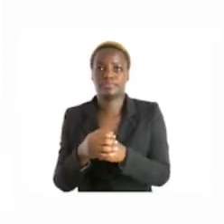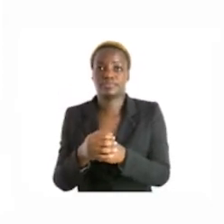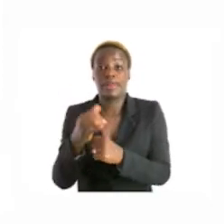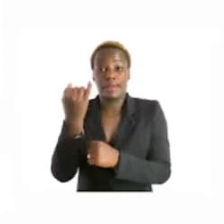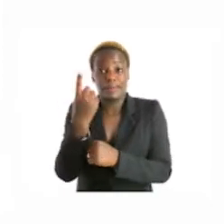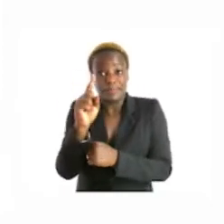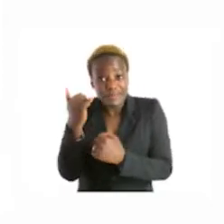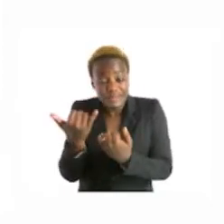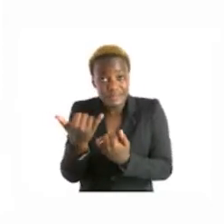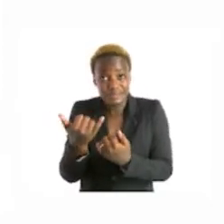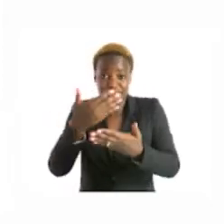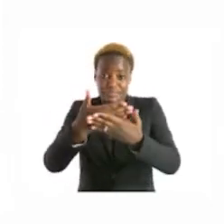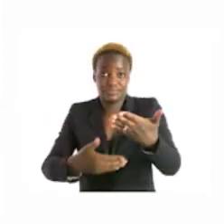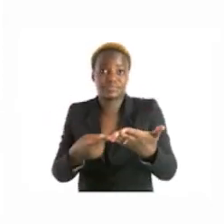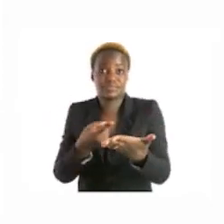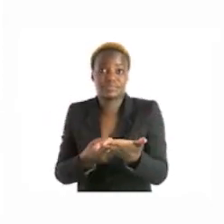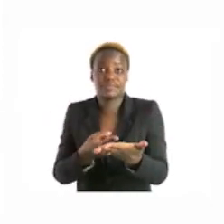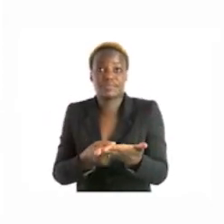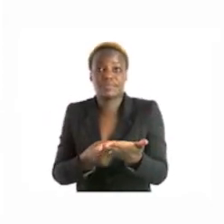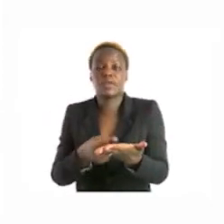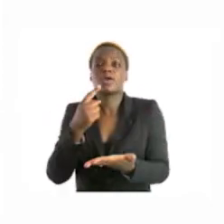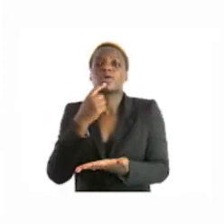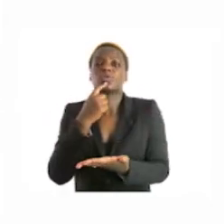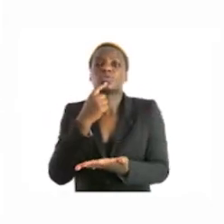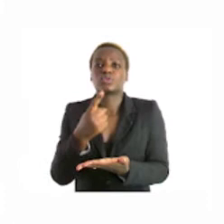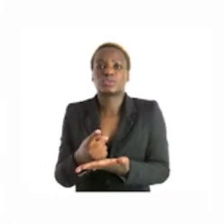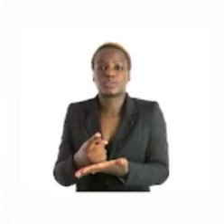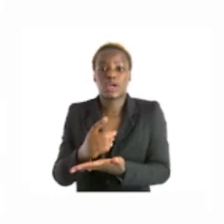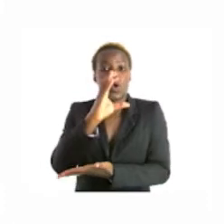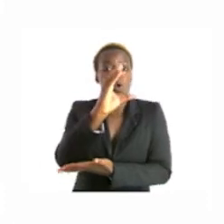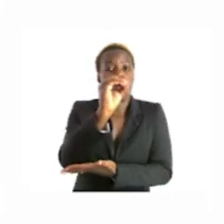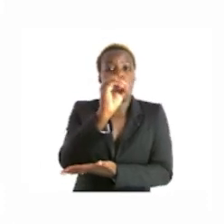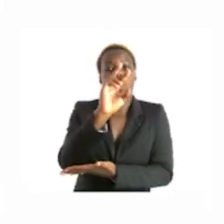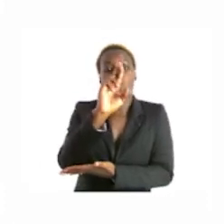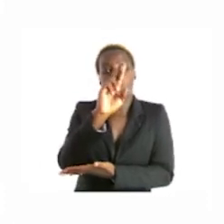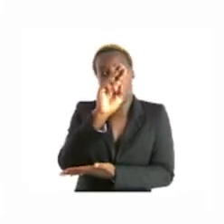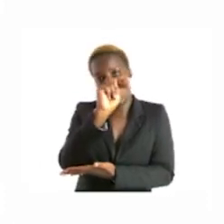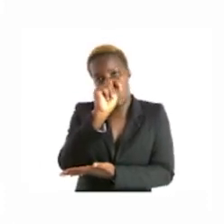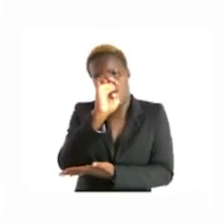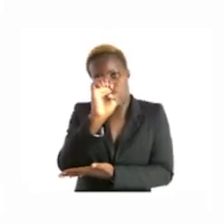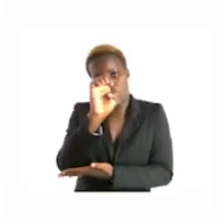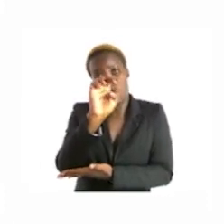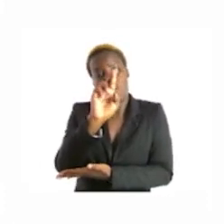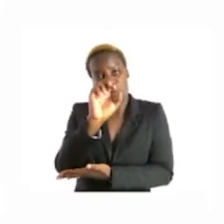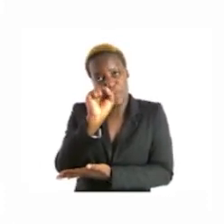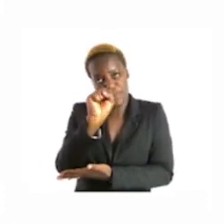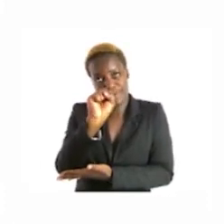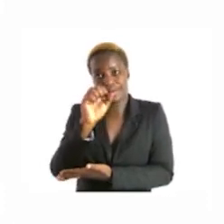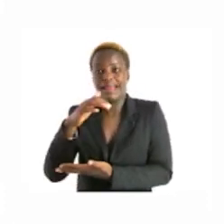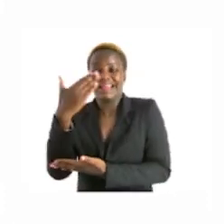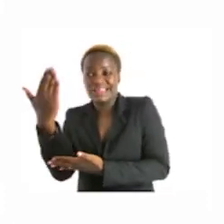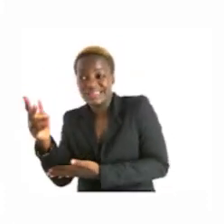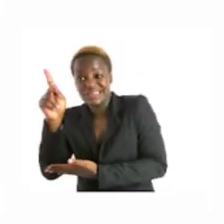here, you have to name for me the corners as well as the sides. For example, the first one